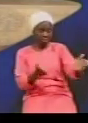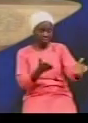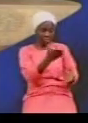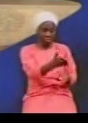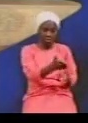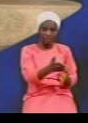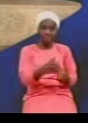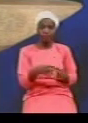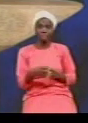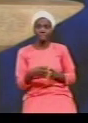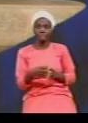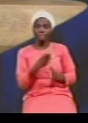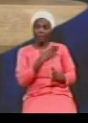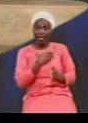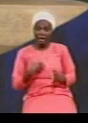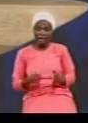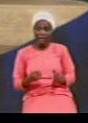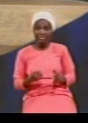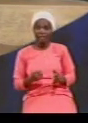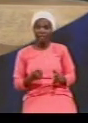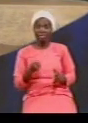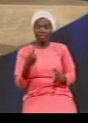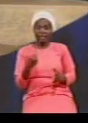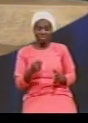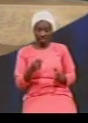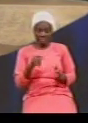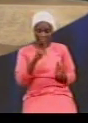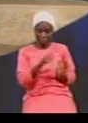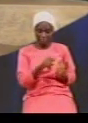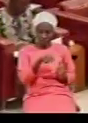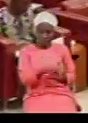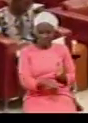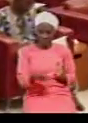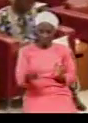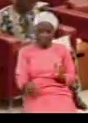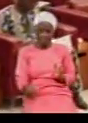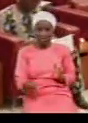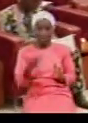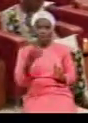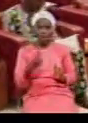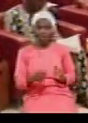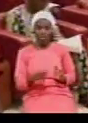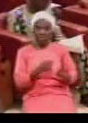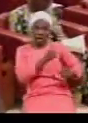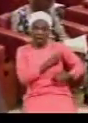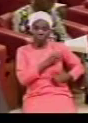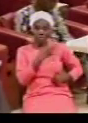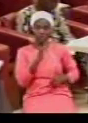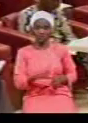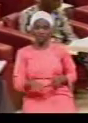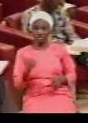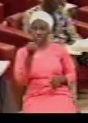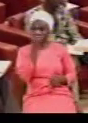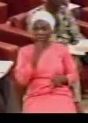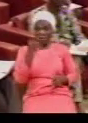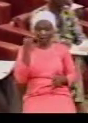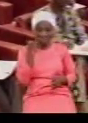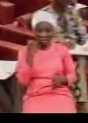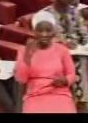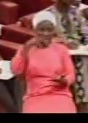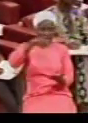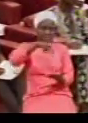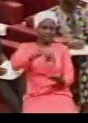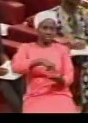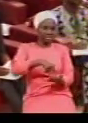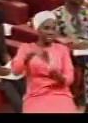there, and the feet of the army of the children of Israel stand in